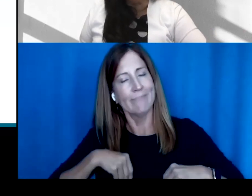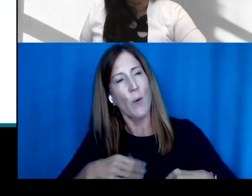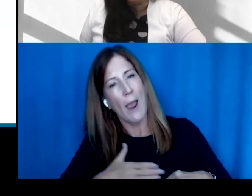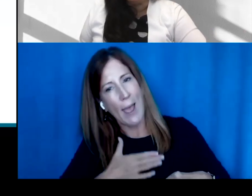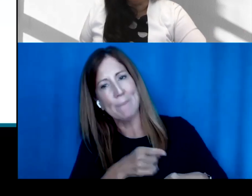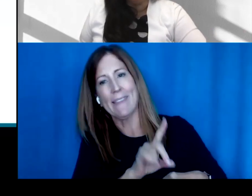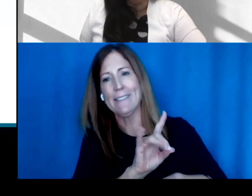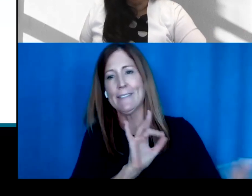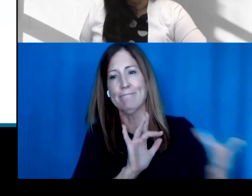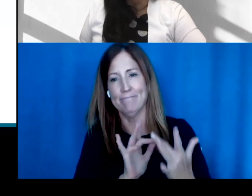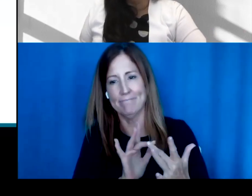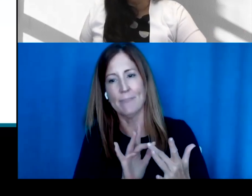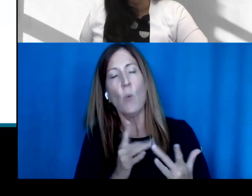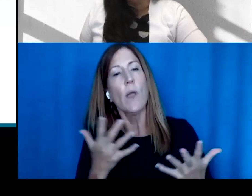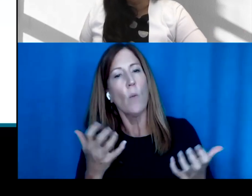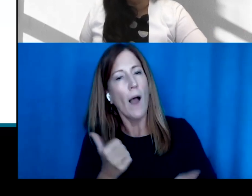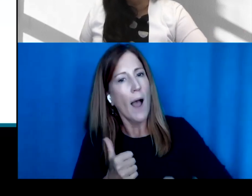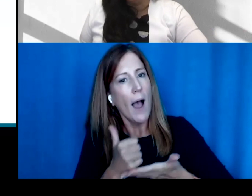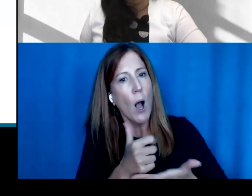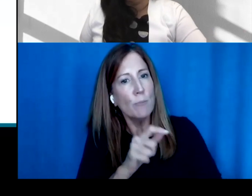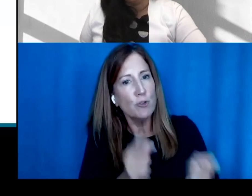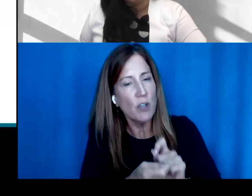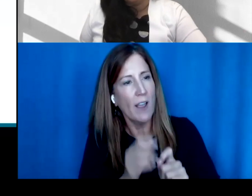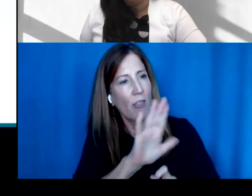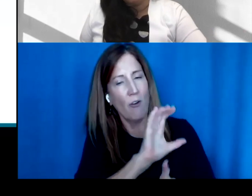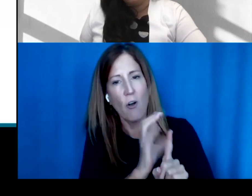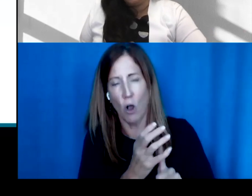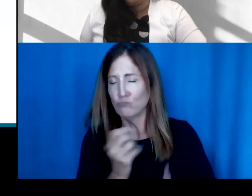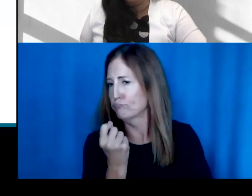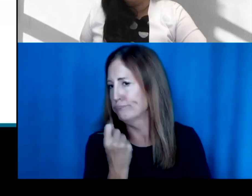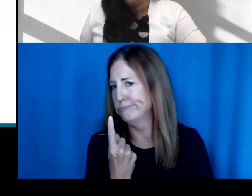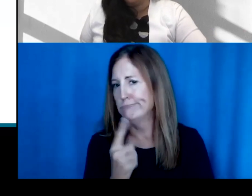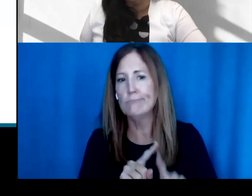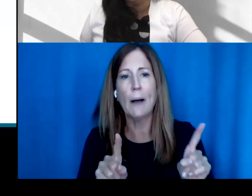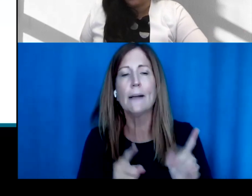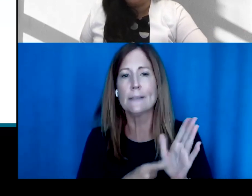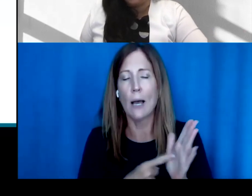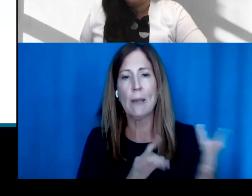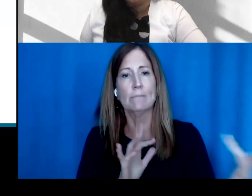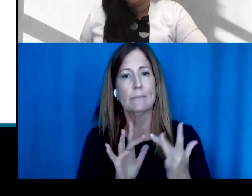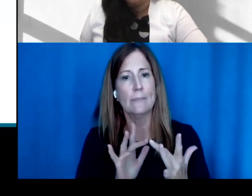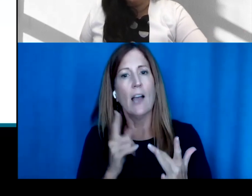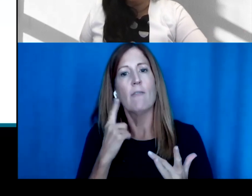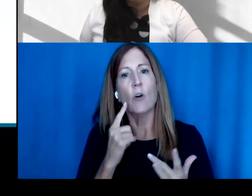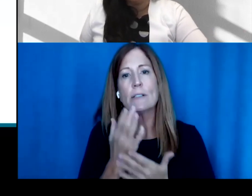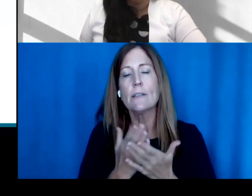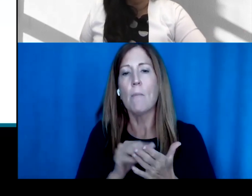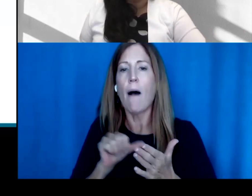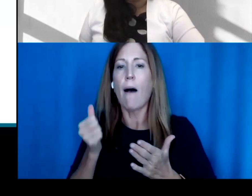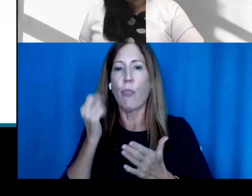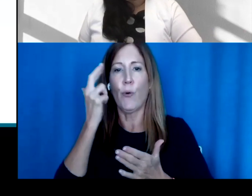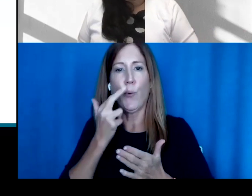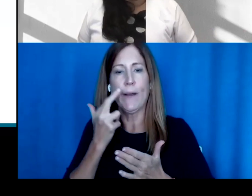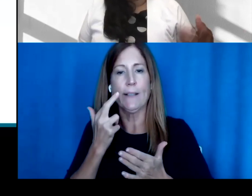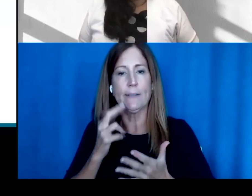culture change piece, but we know that sometimes they are coming to us for a discrete piece. They might be coming